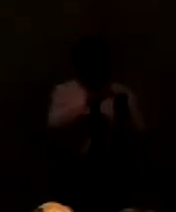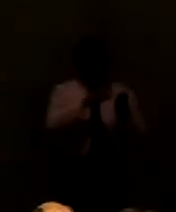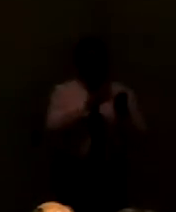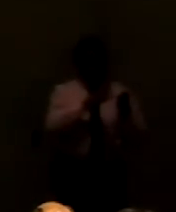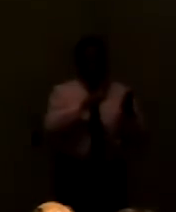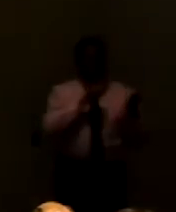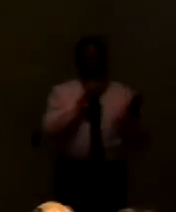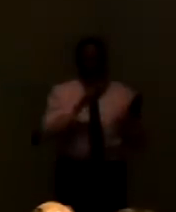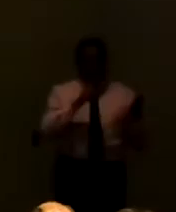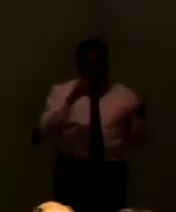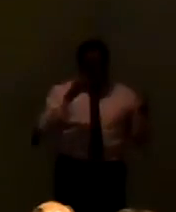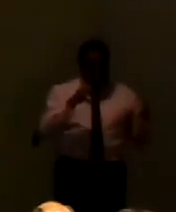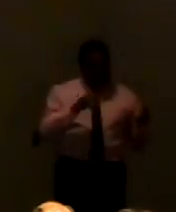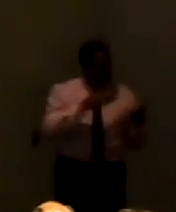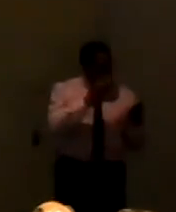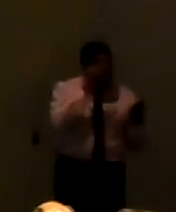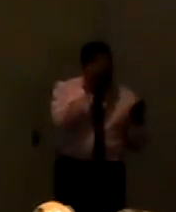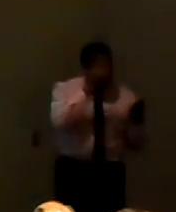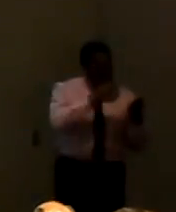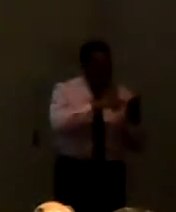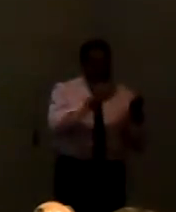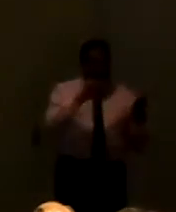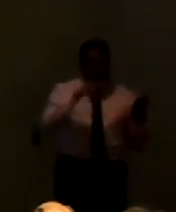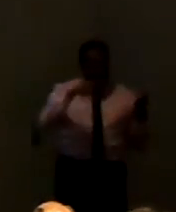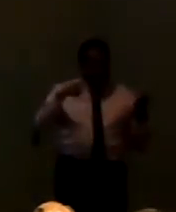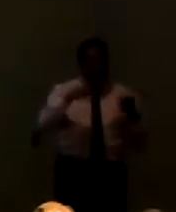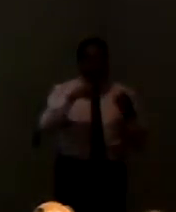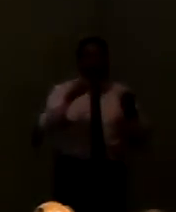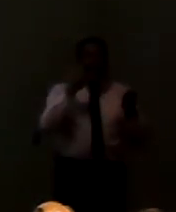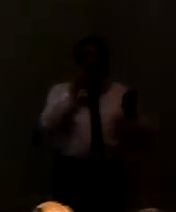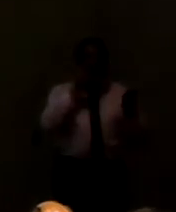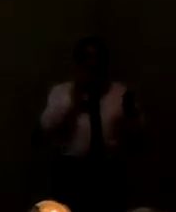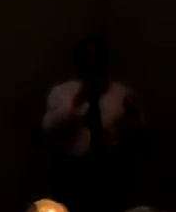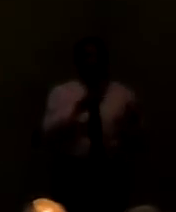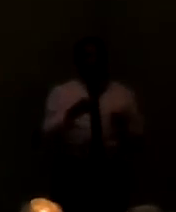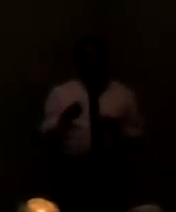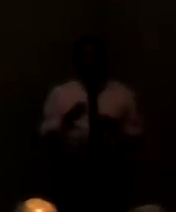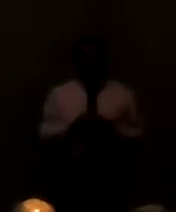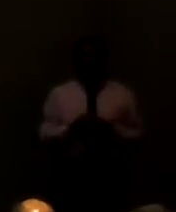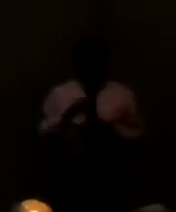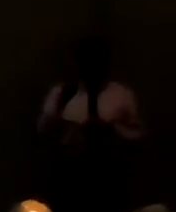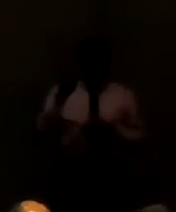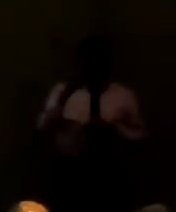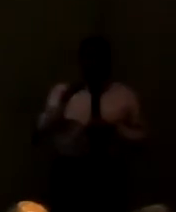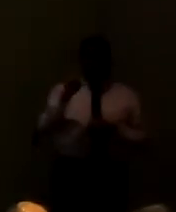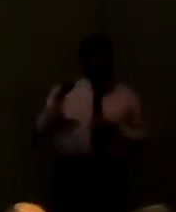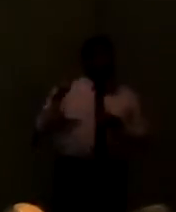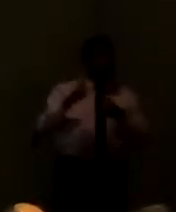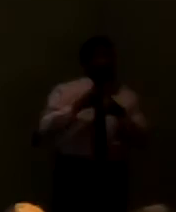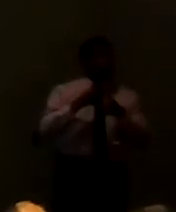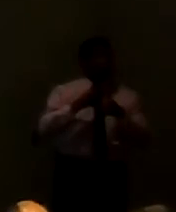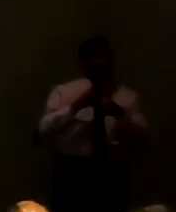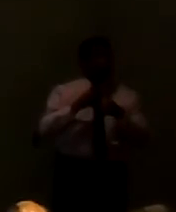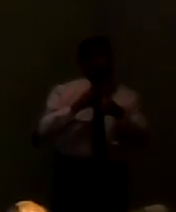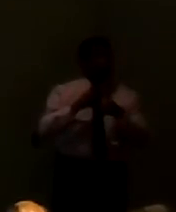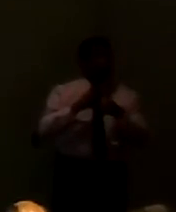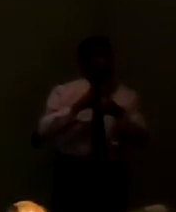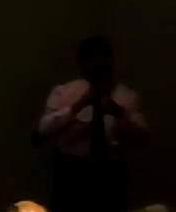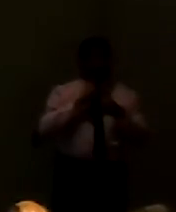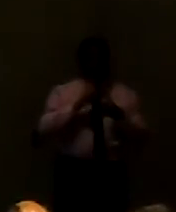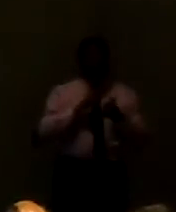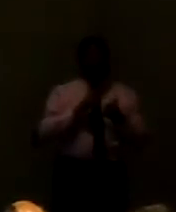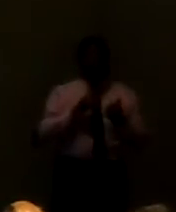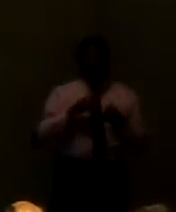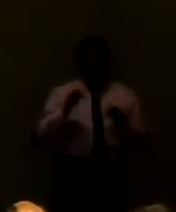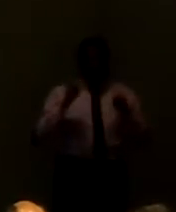providing real-time departure info with native apps and a dynamic planning feature. HART was even first in Florida to push live